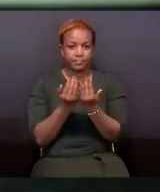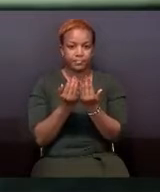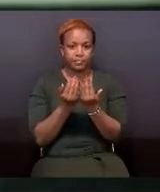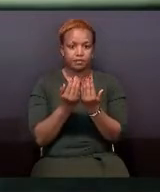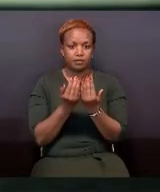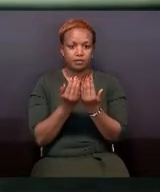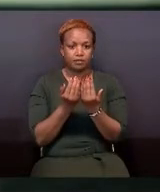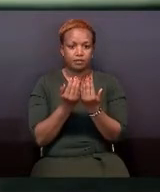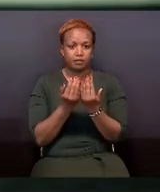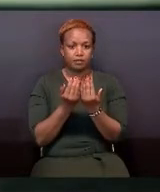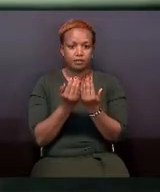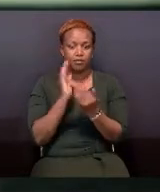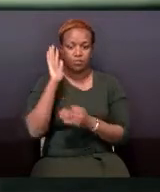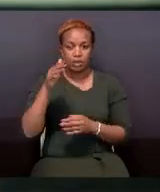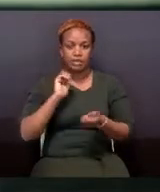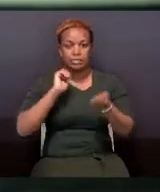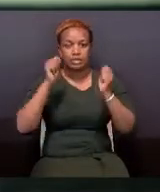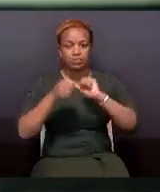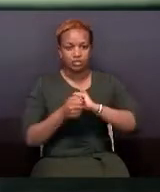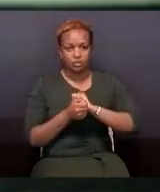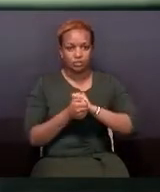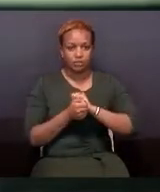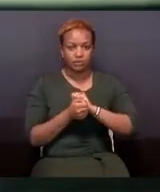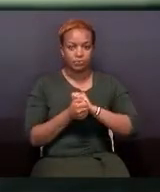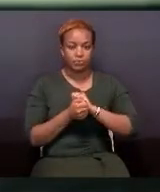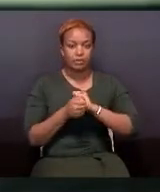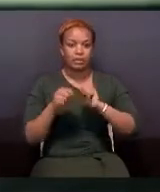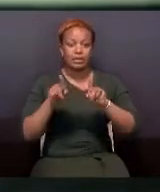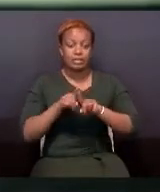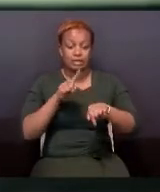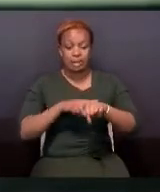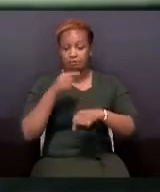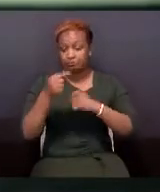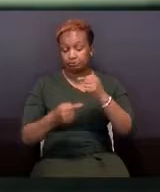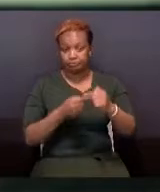will change from time to time,